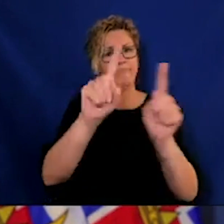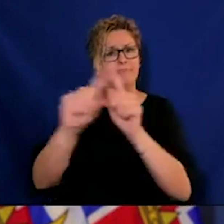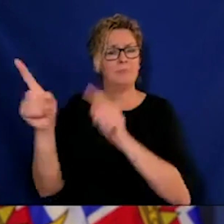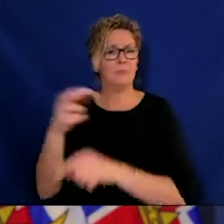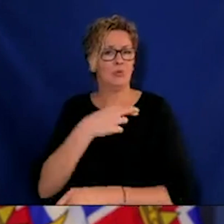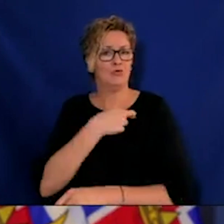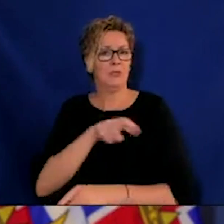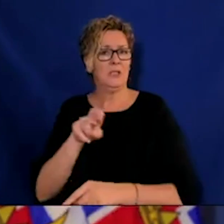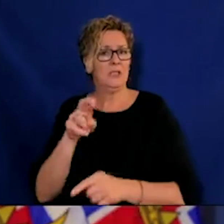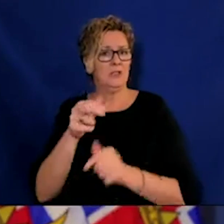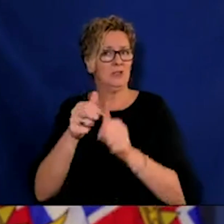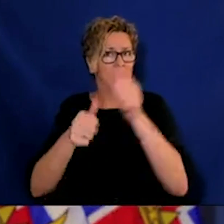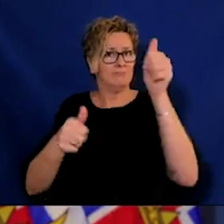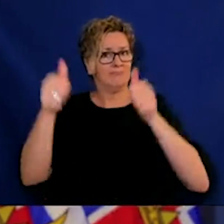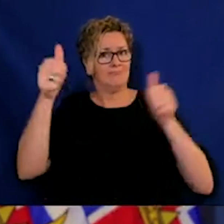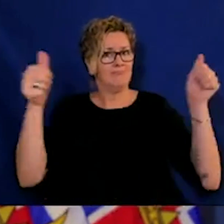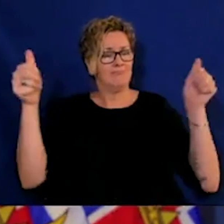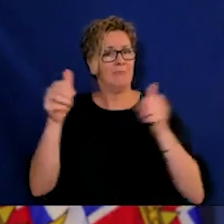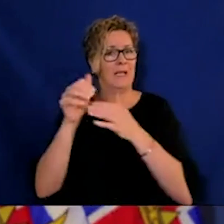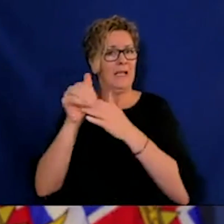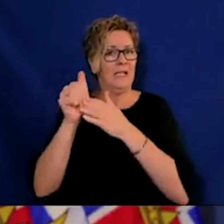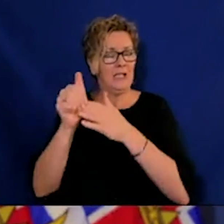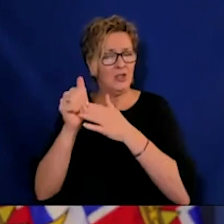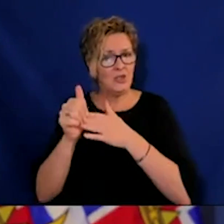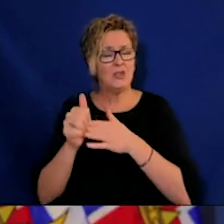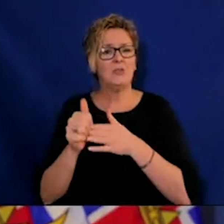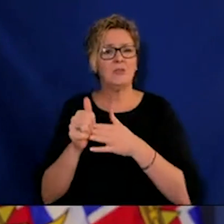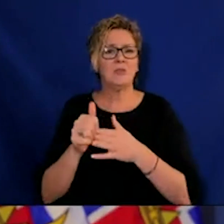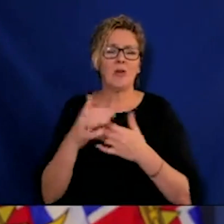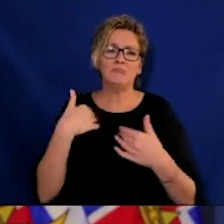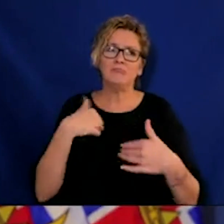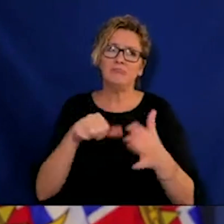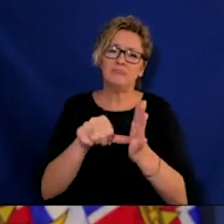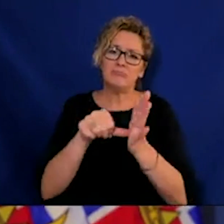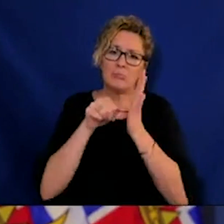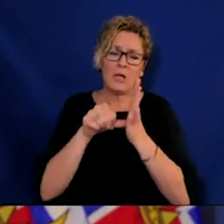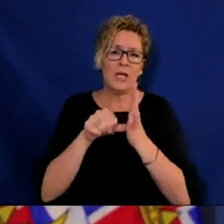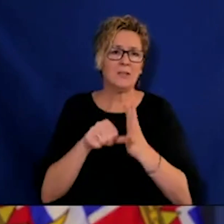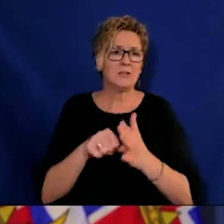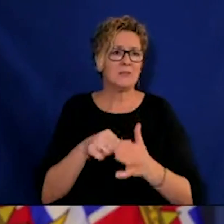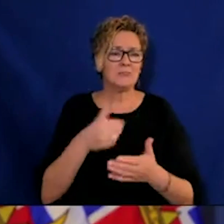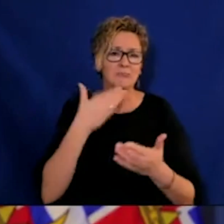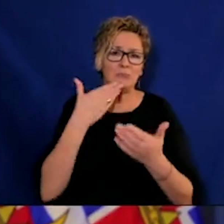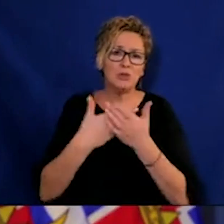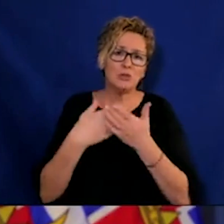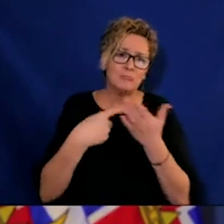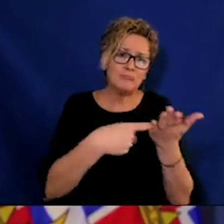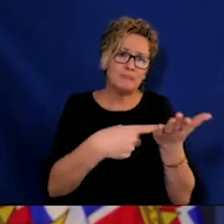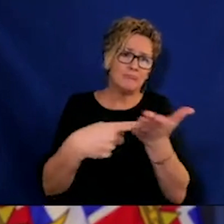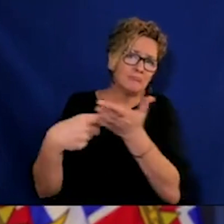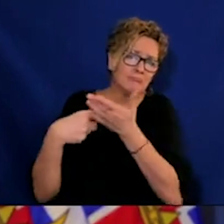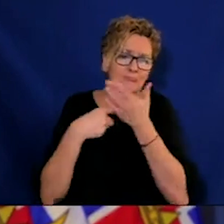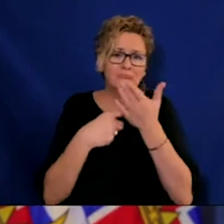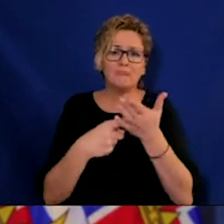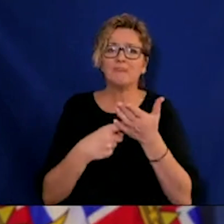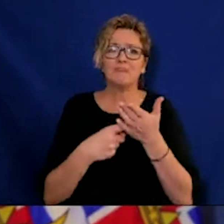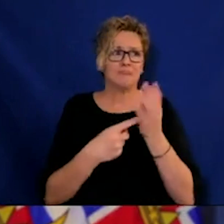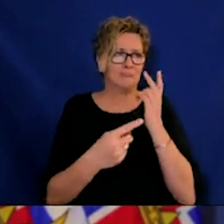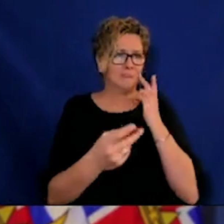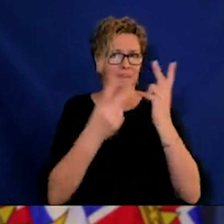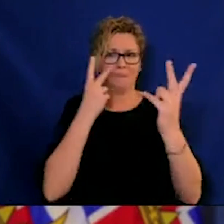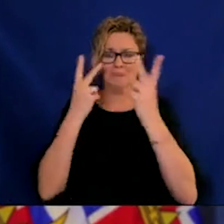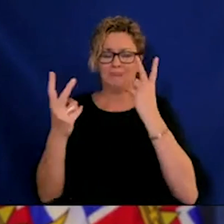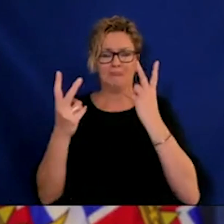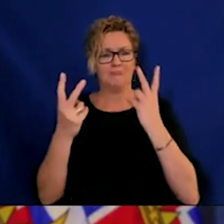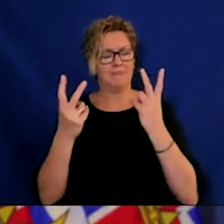There's always focus on some people who have concerns with the rules, who want to go outside the rules, but the overwhelming effort by